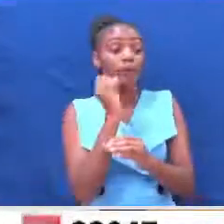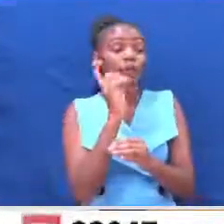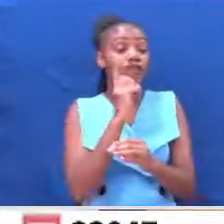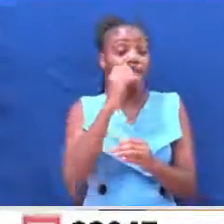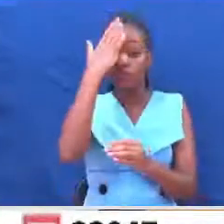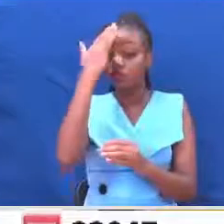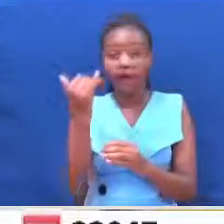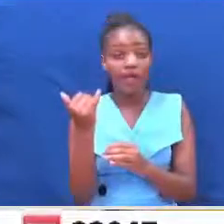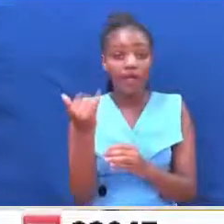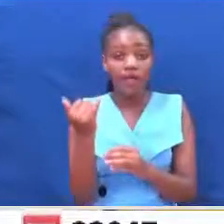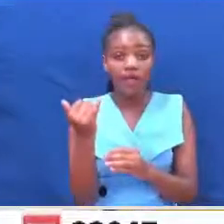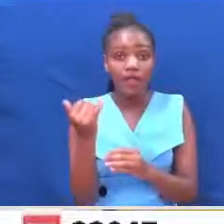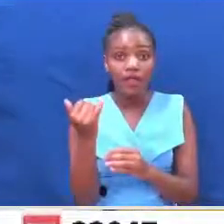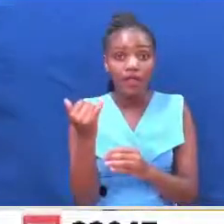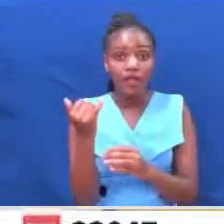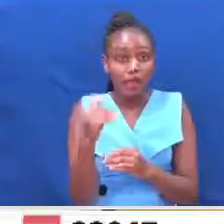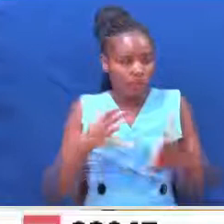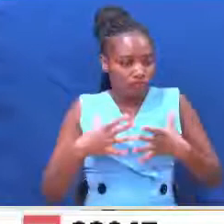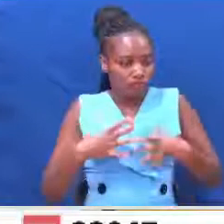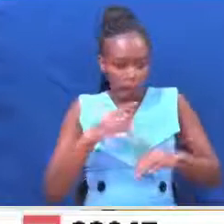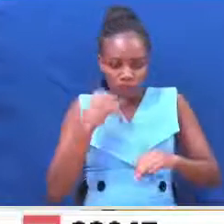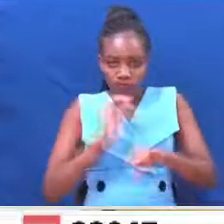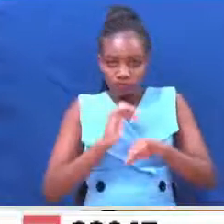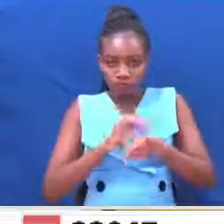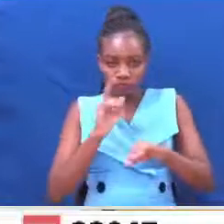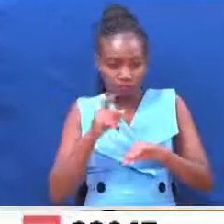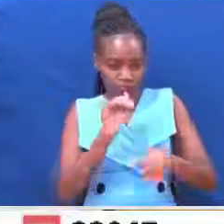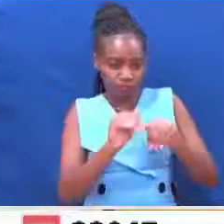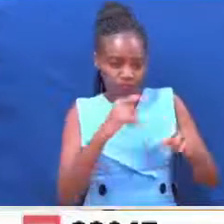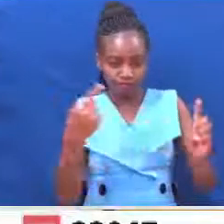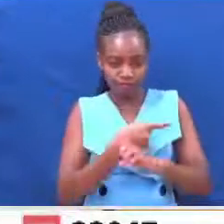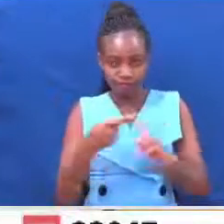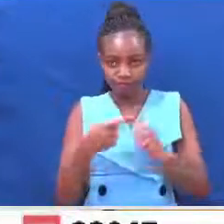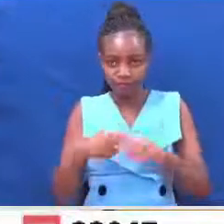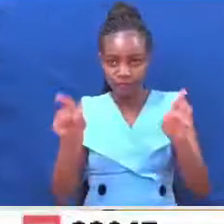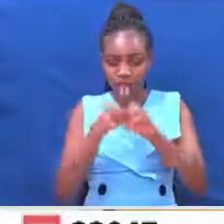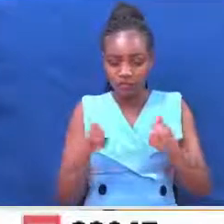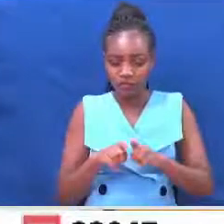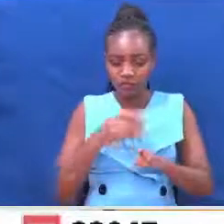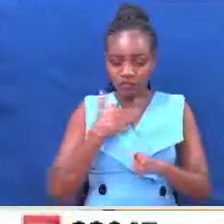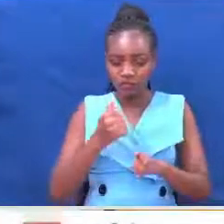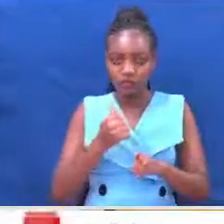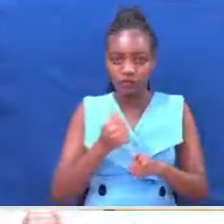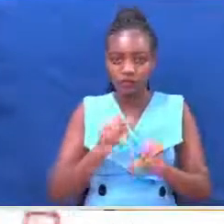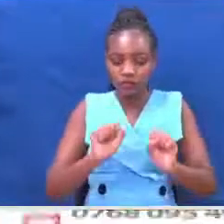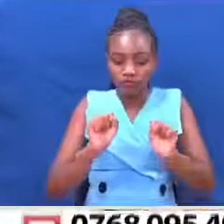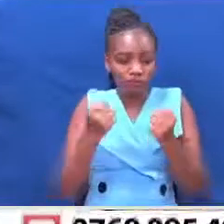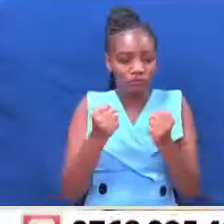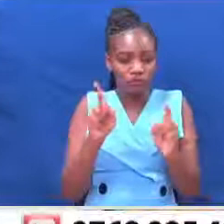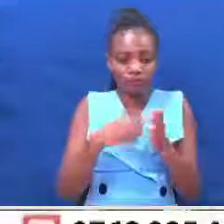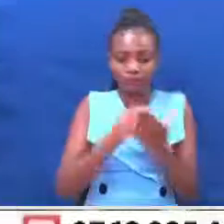for the perpetrators of this electoral violence to be made to account for